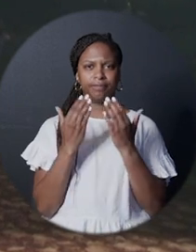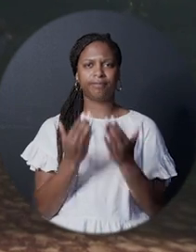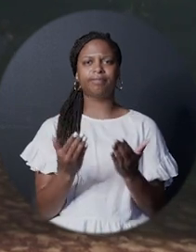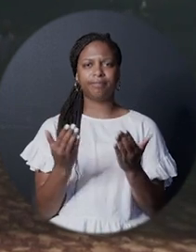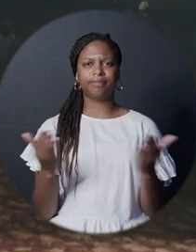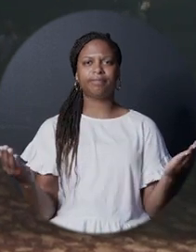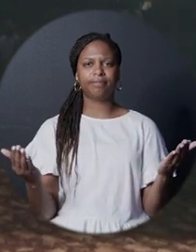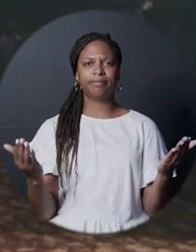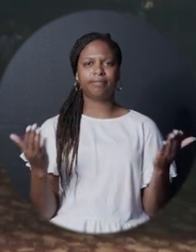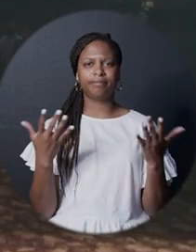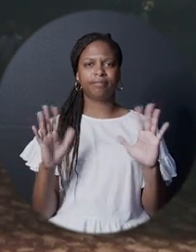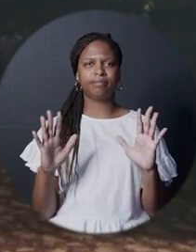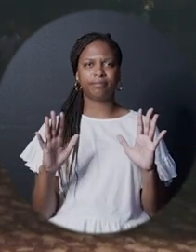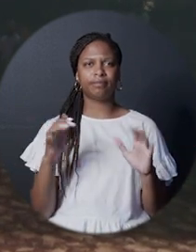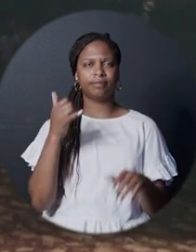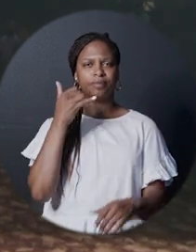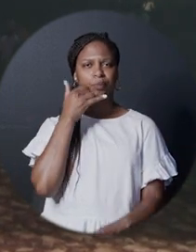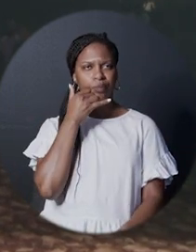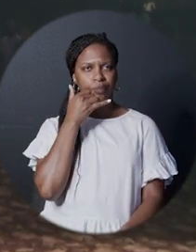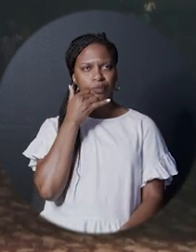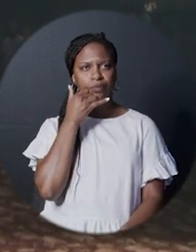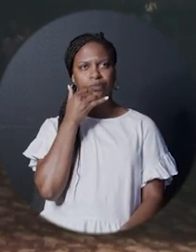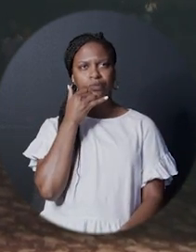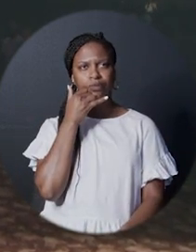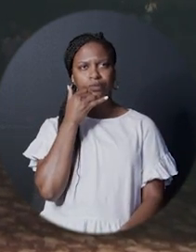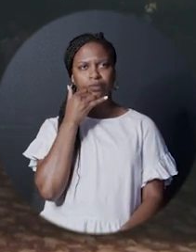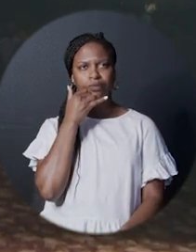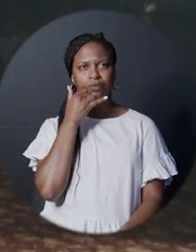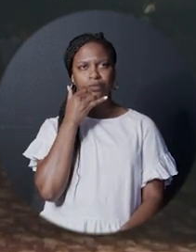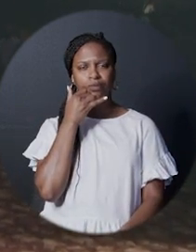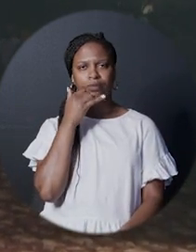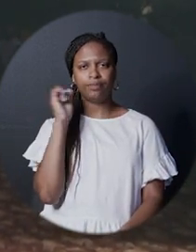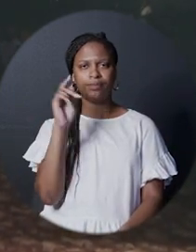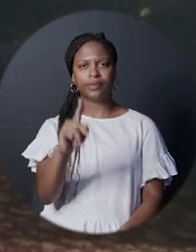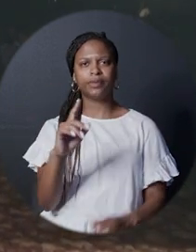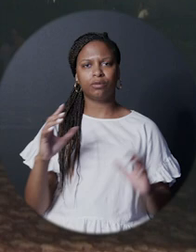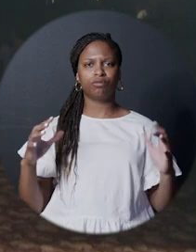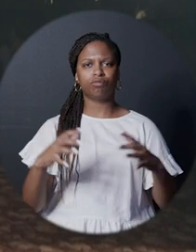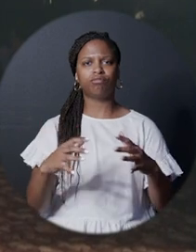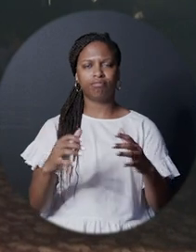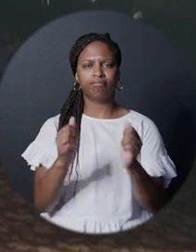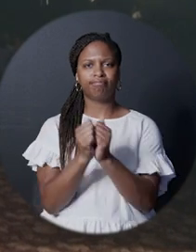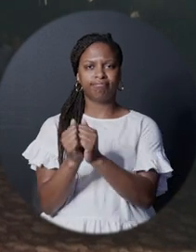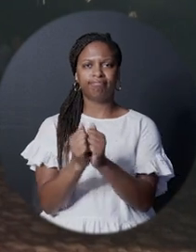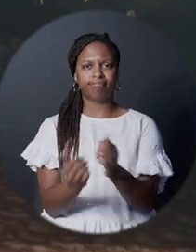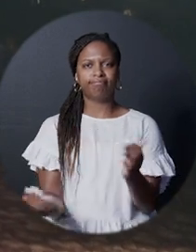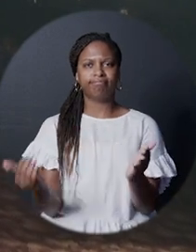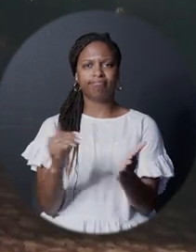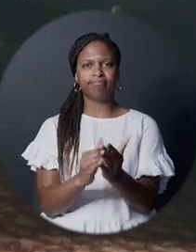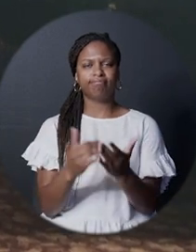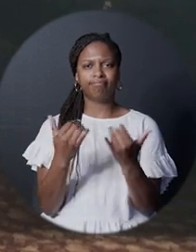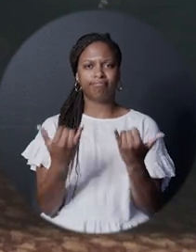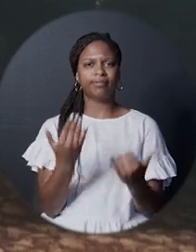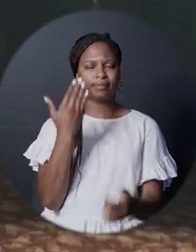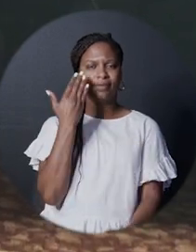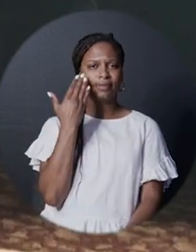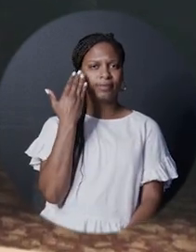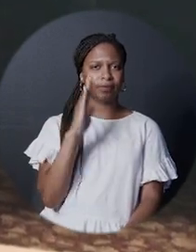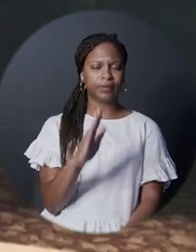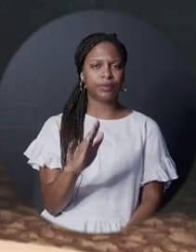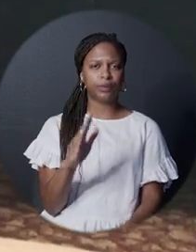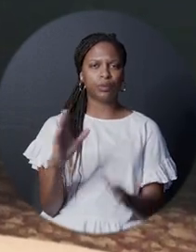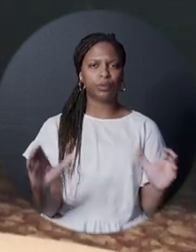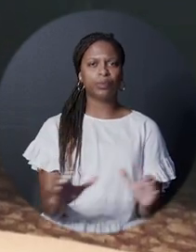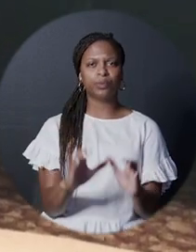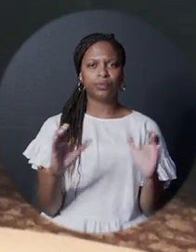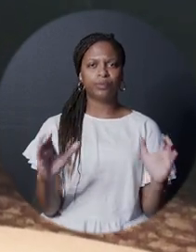it felt like everything was over, I got the call that we'll be able to come back together again. And so now we go